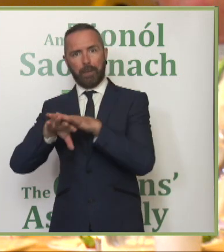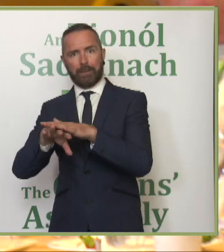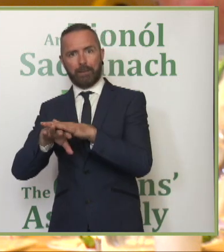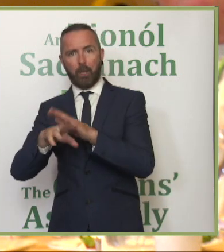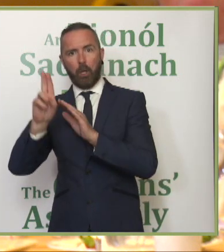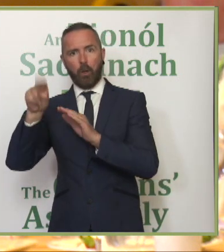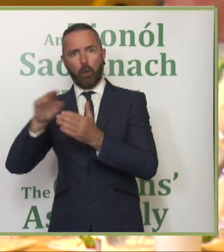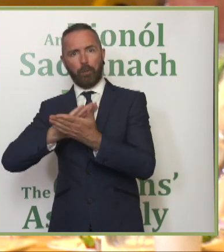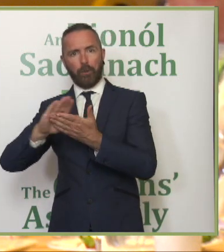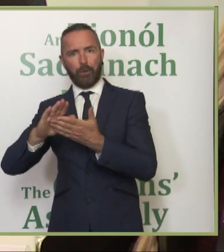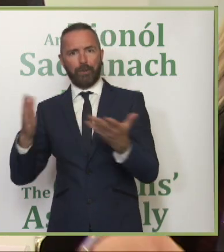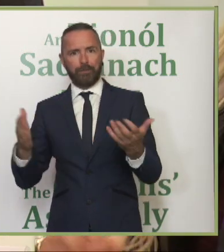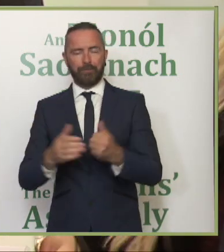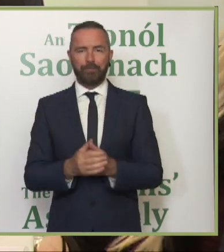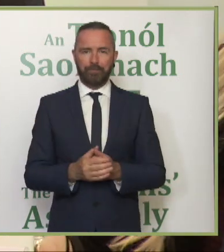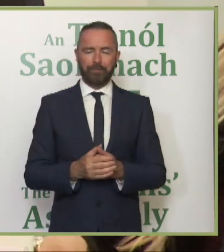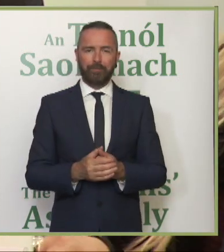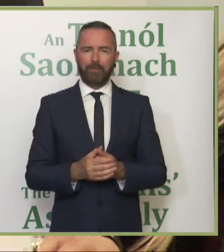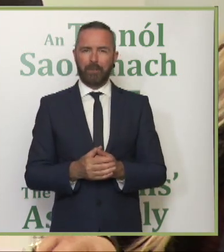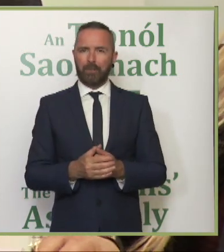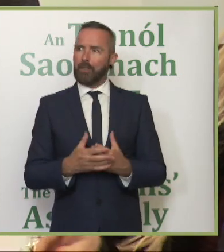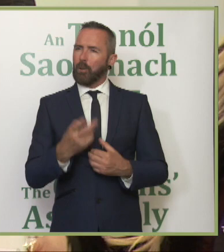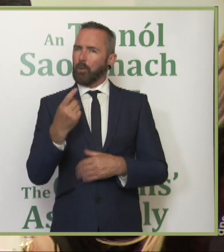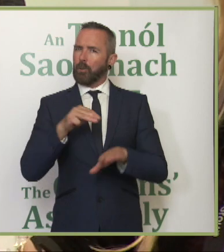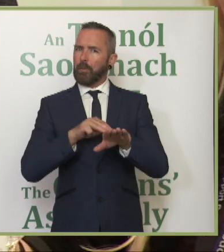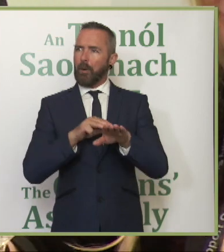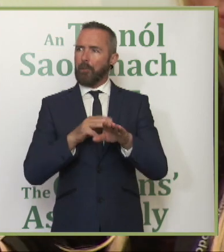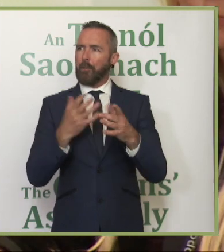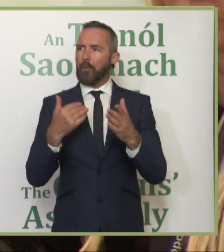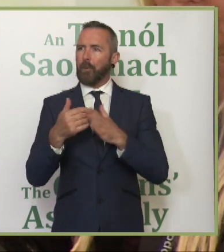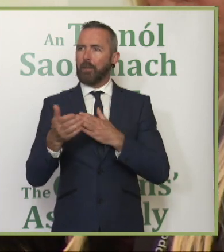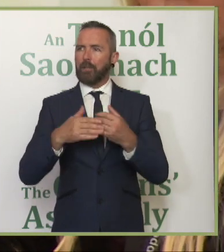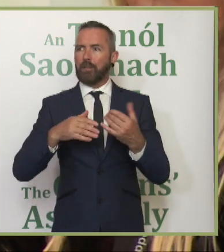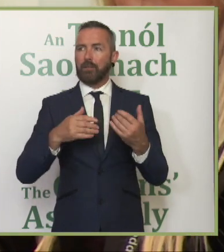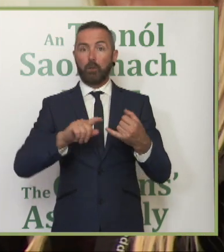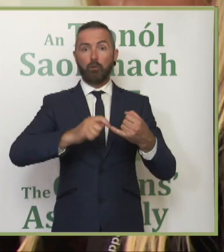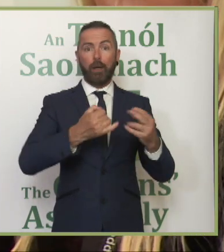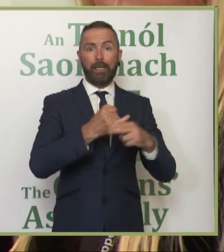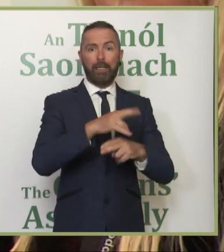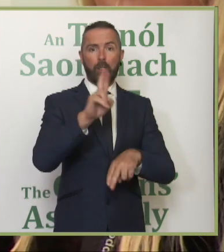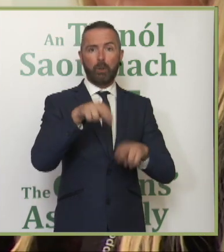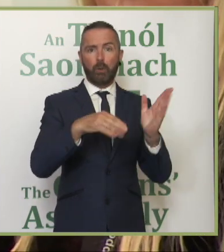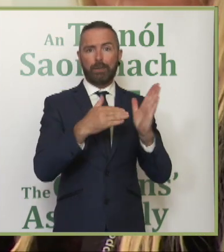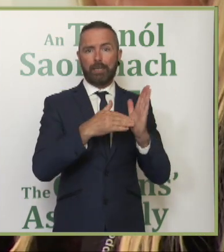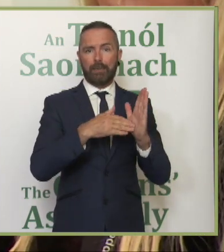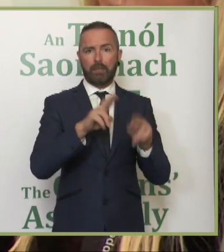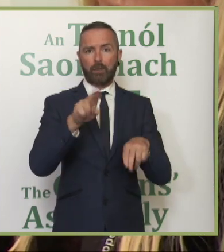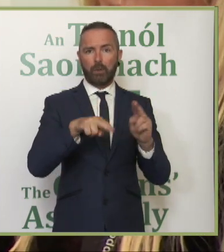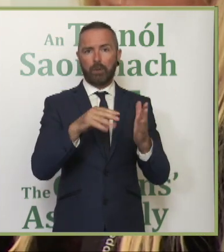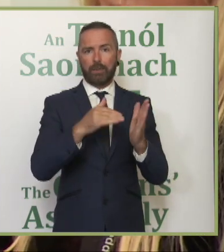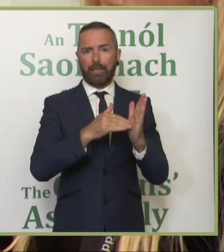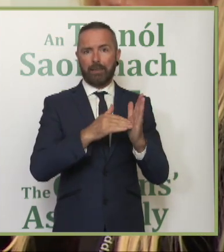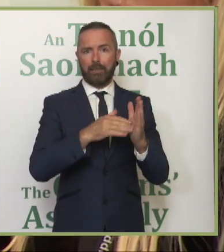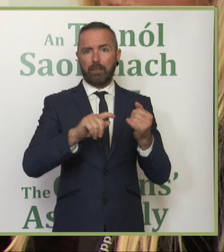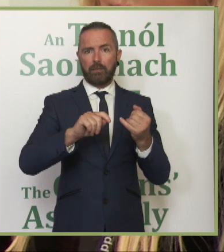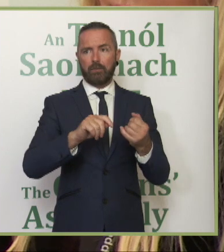unpure opiate. And one of the problems is making, I think they tried this in New Zealand, where they wanted to produce sort